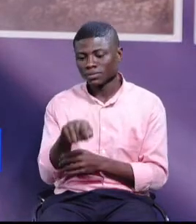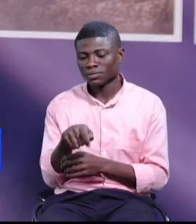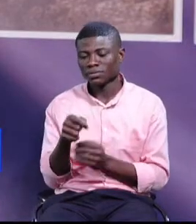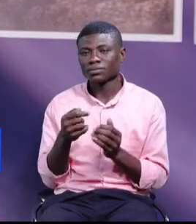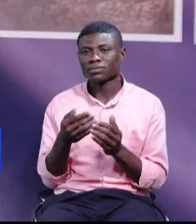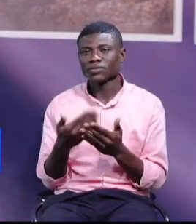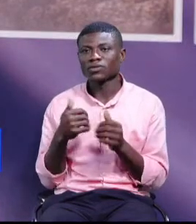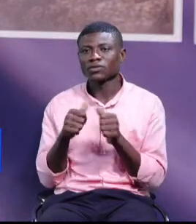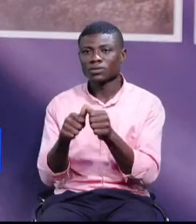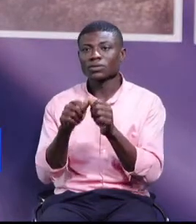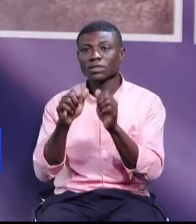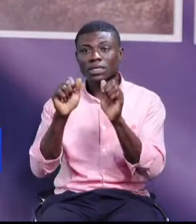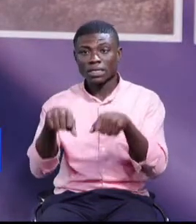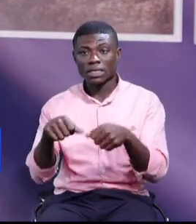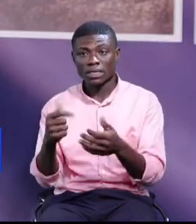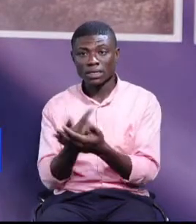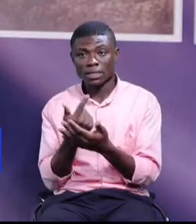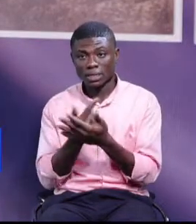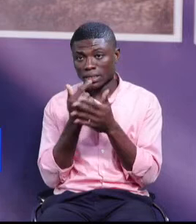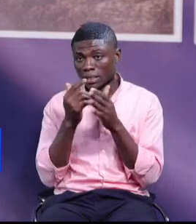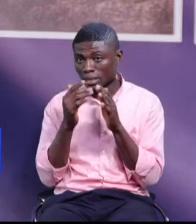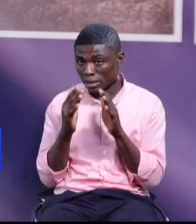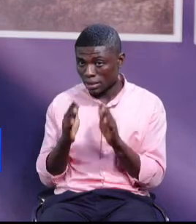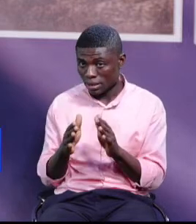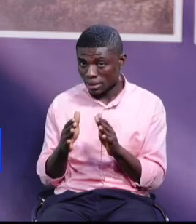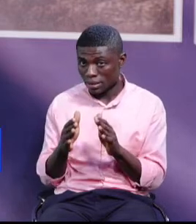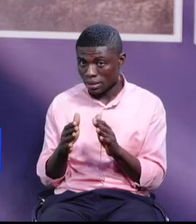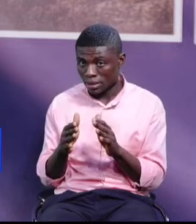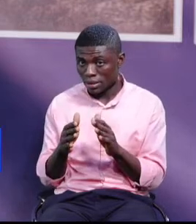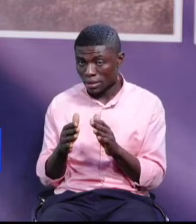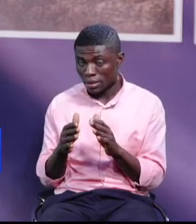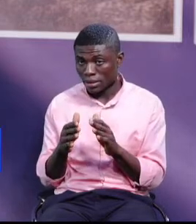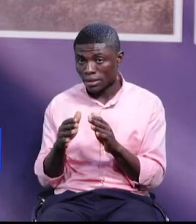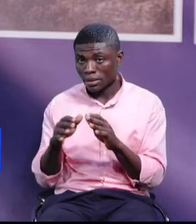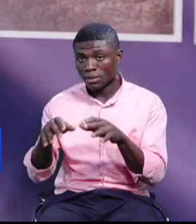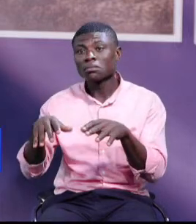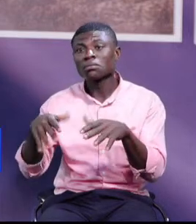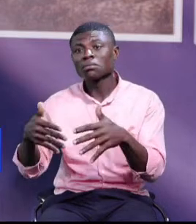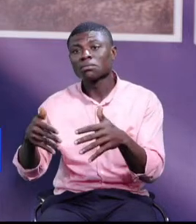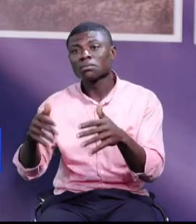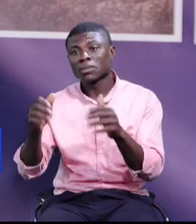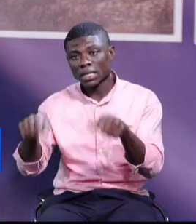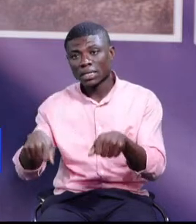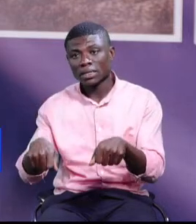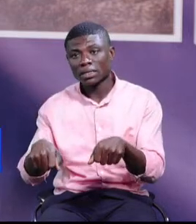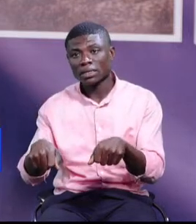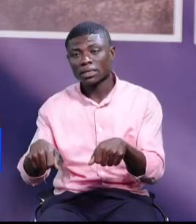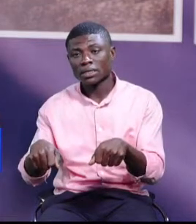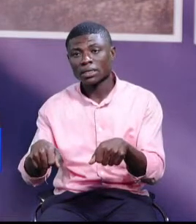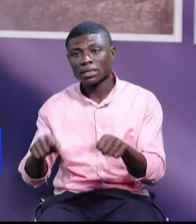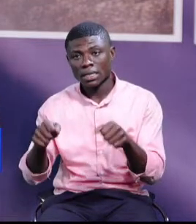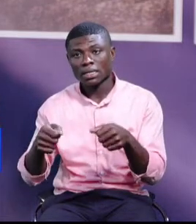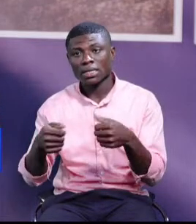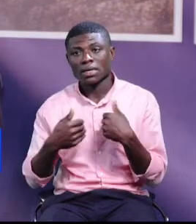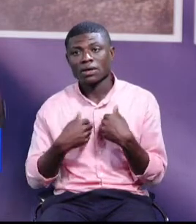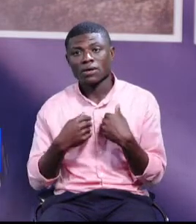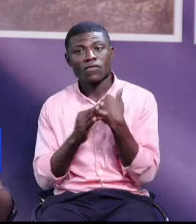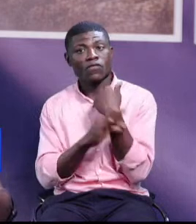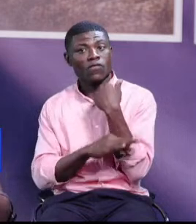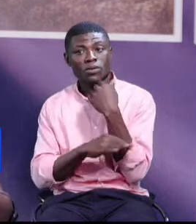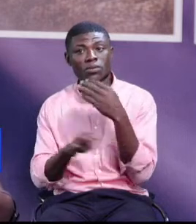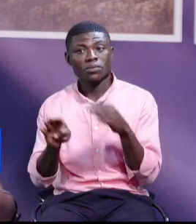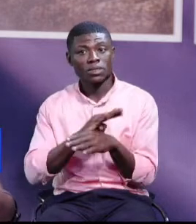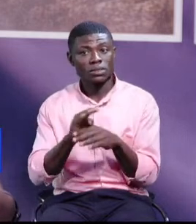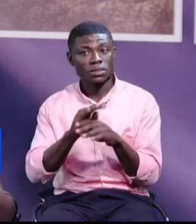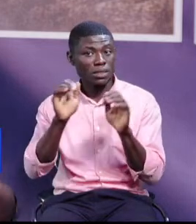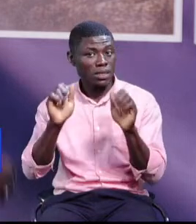here. Can a Ghanaian be deemed to be owning a foreign